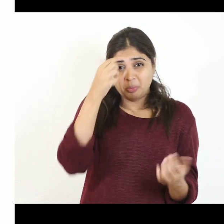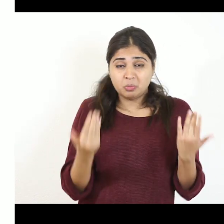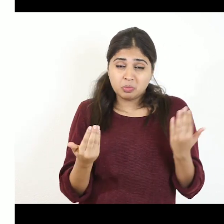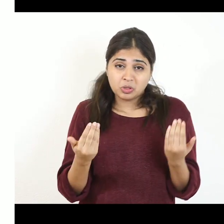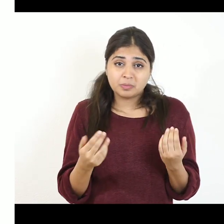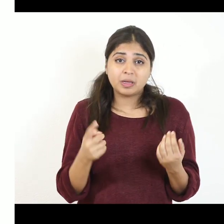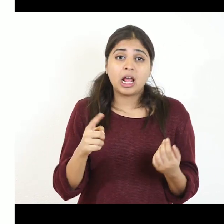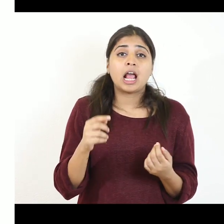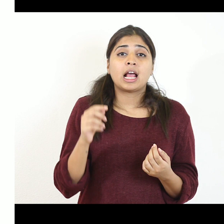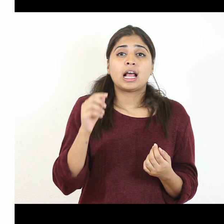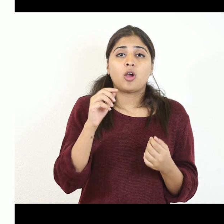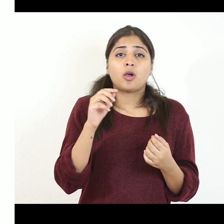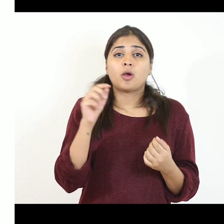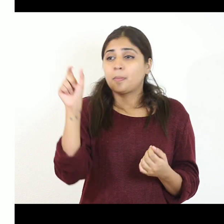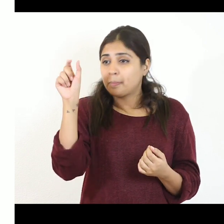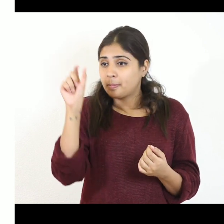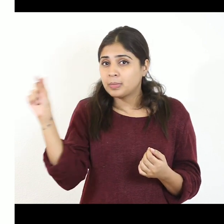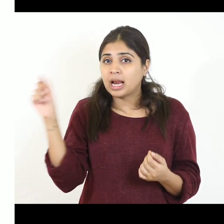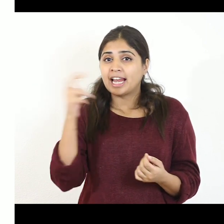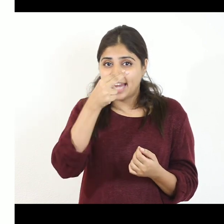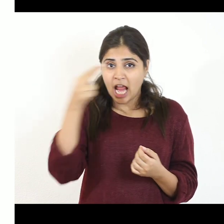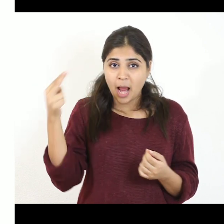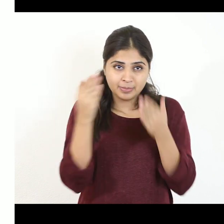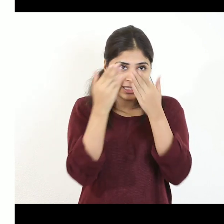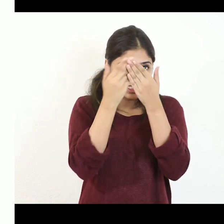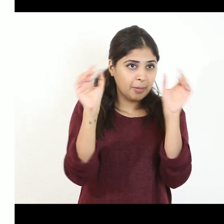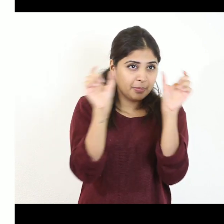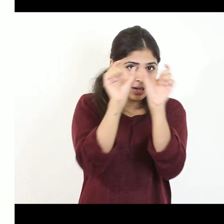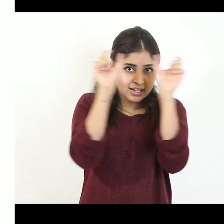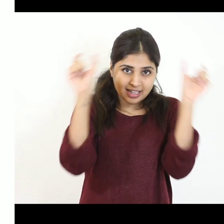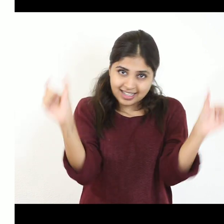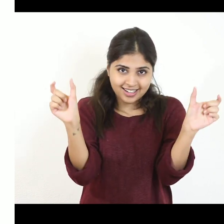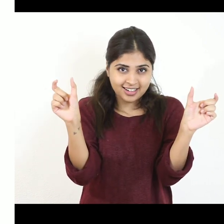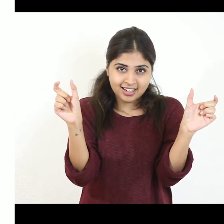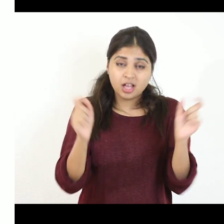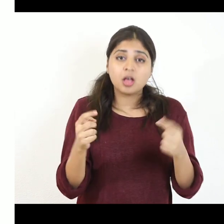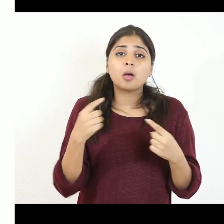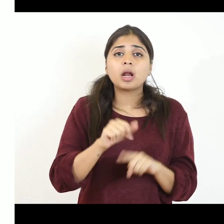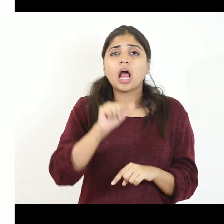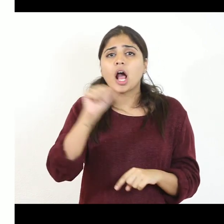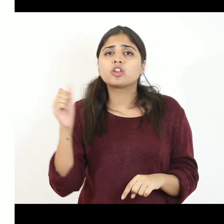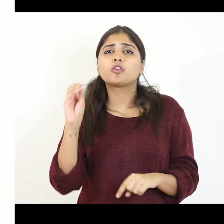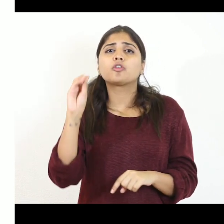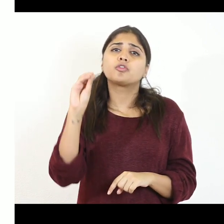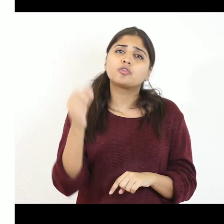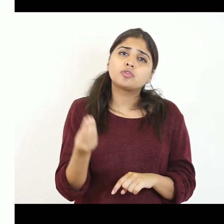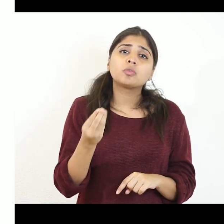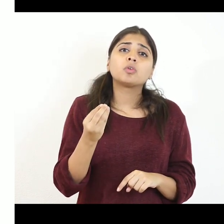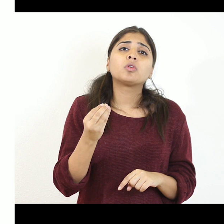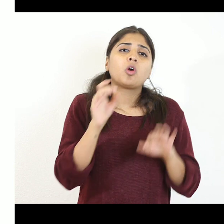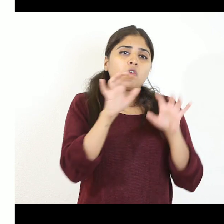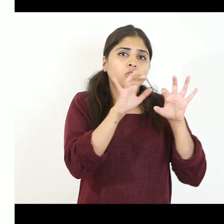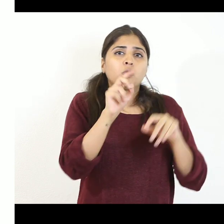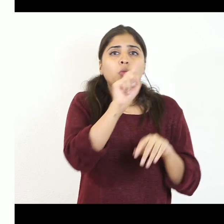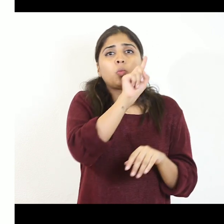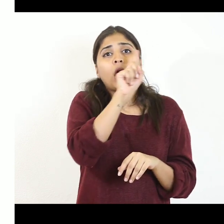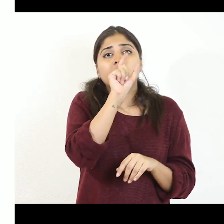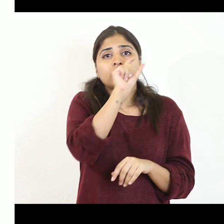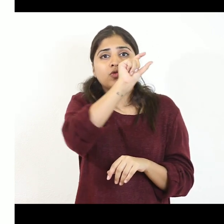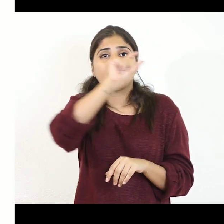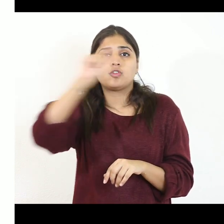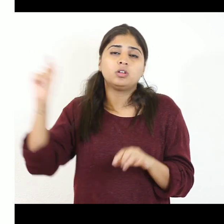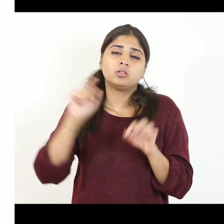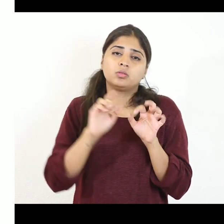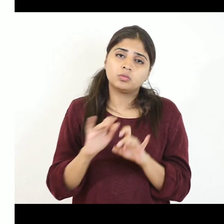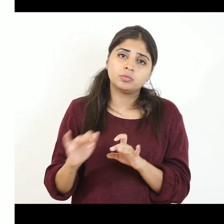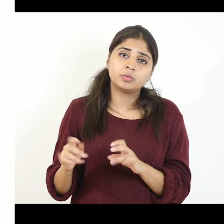name, whereas others just have you type the entire name into one area. If